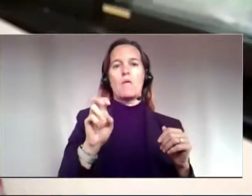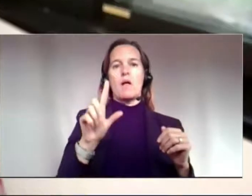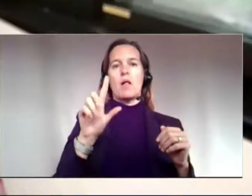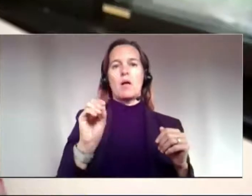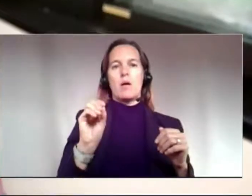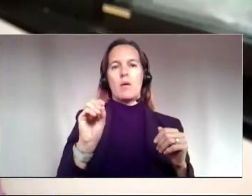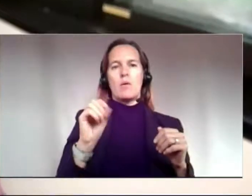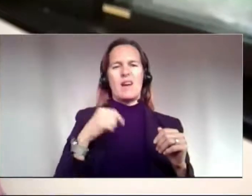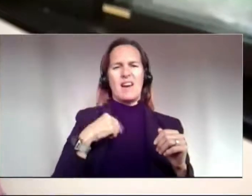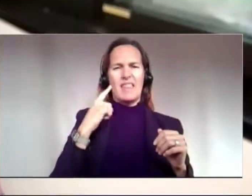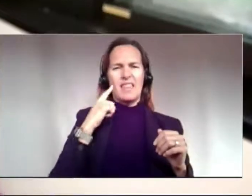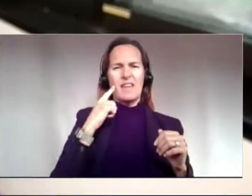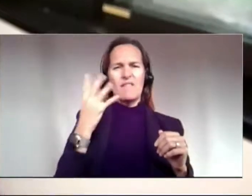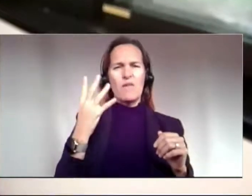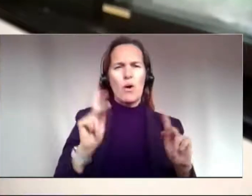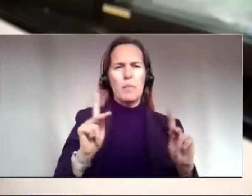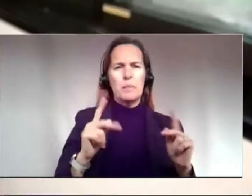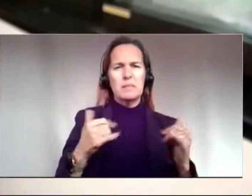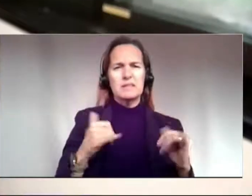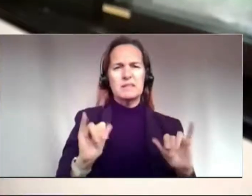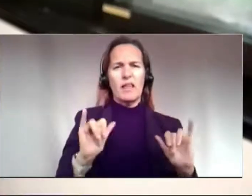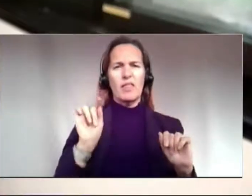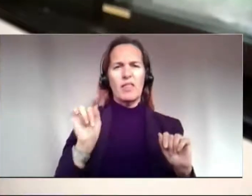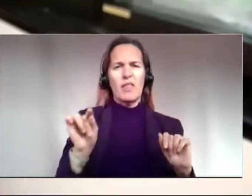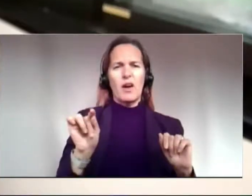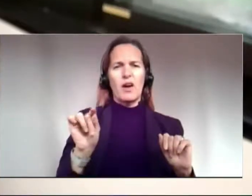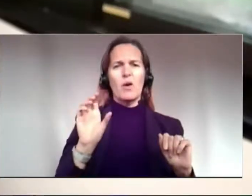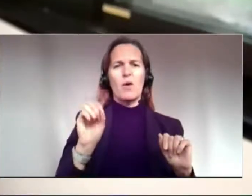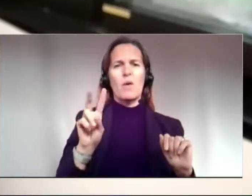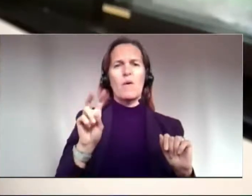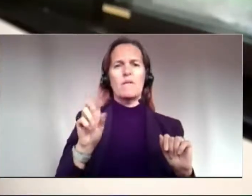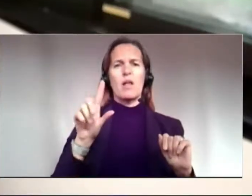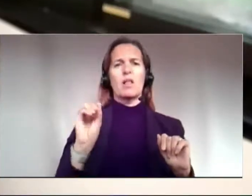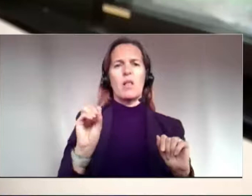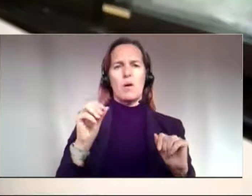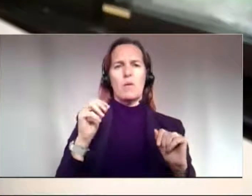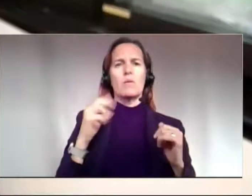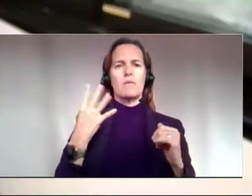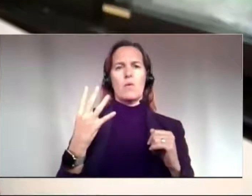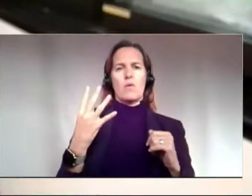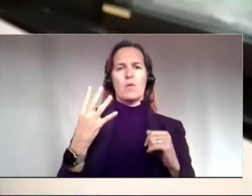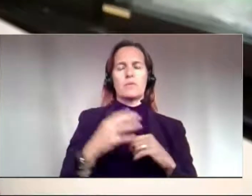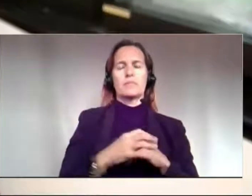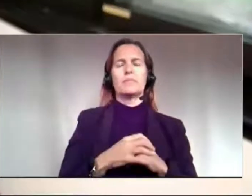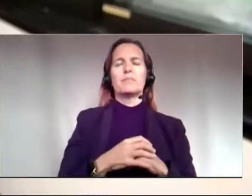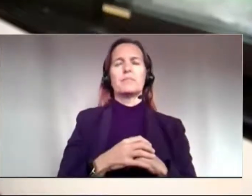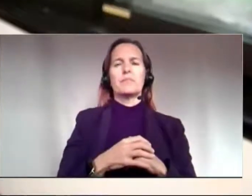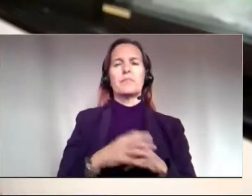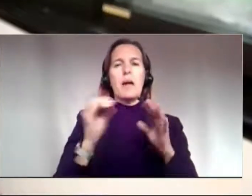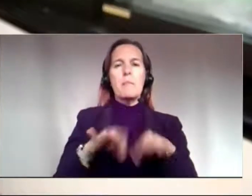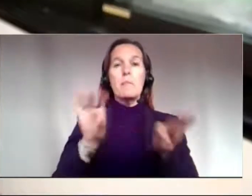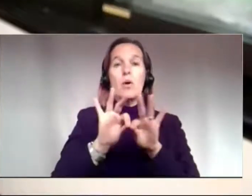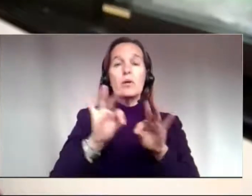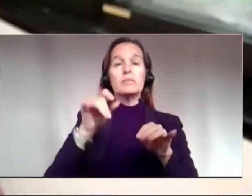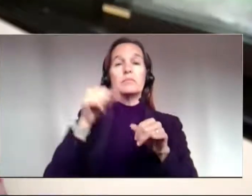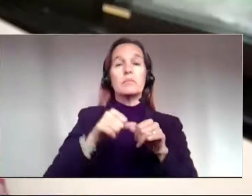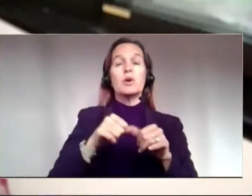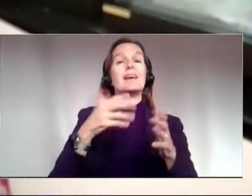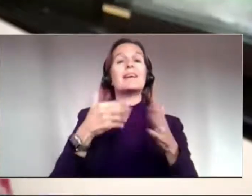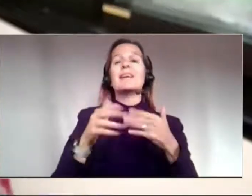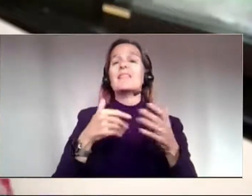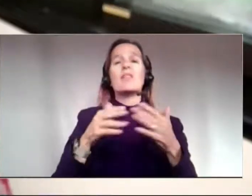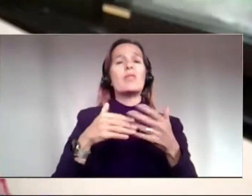4 people still in the Covelo shelter. It's important for everybody to know that even though you're going